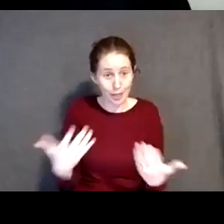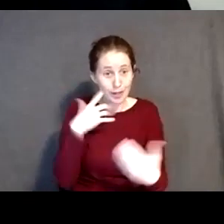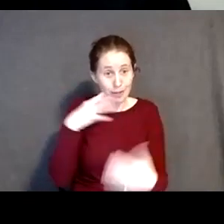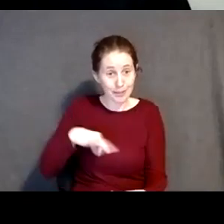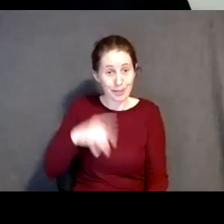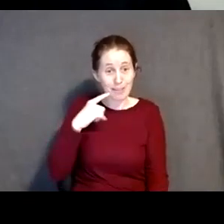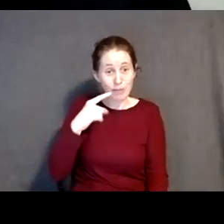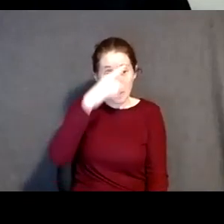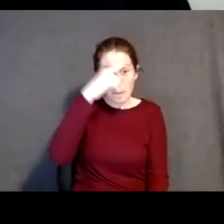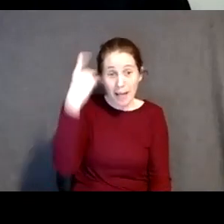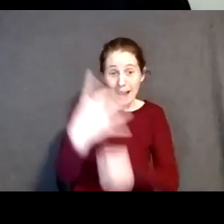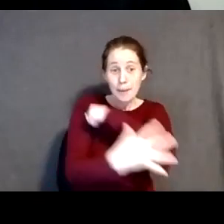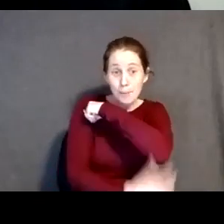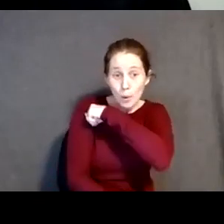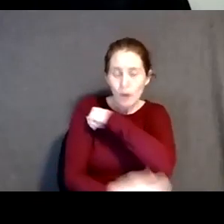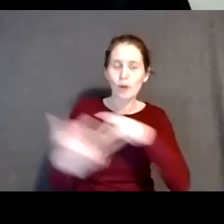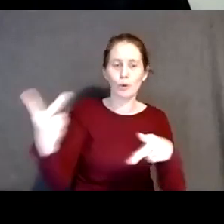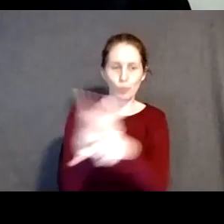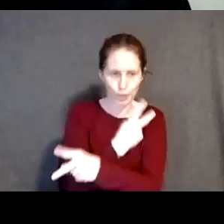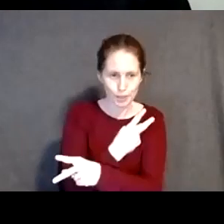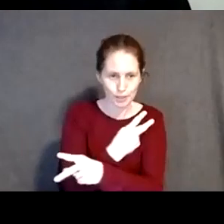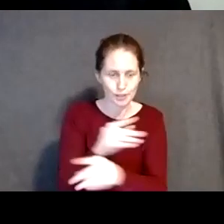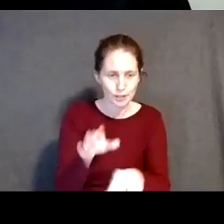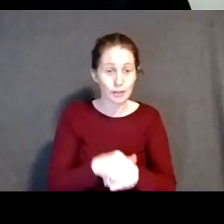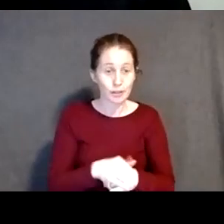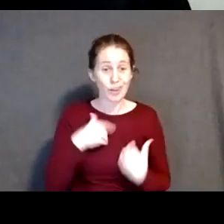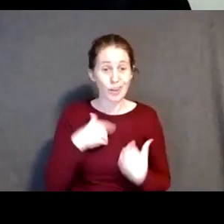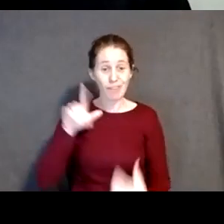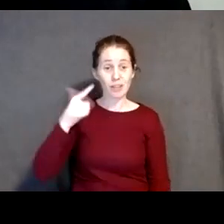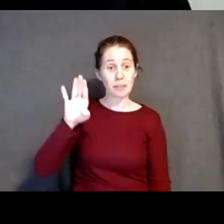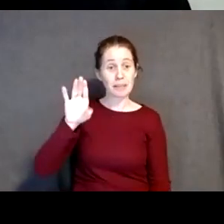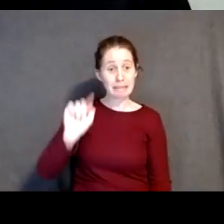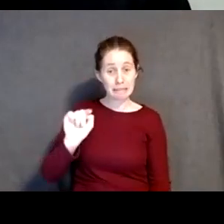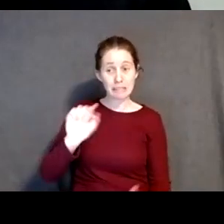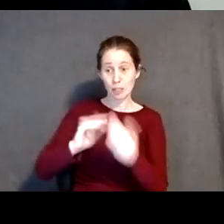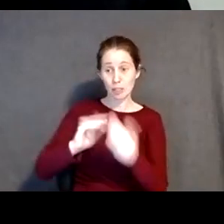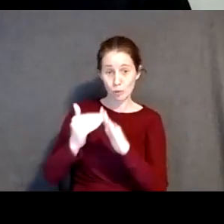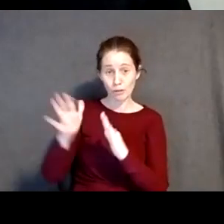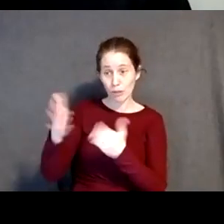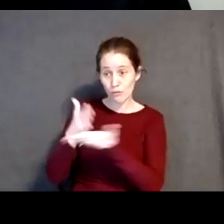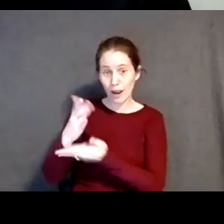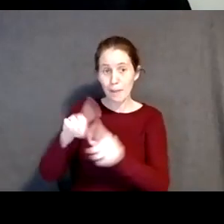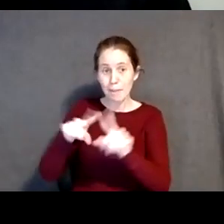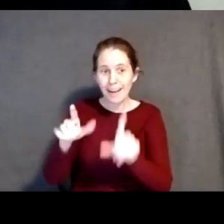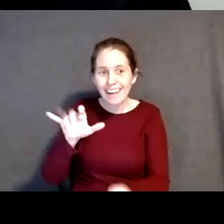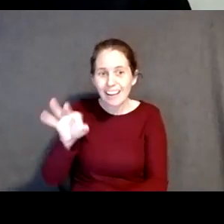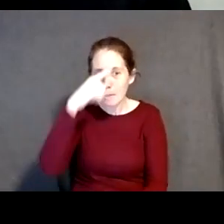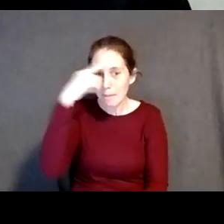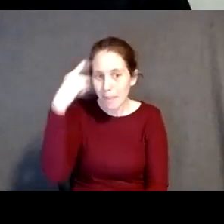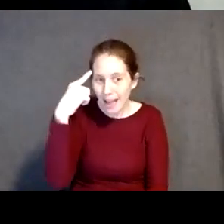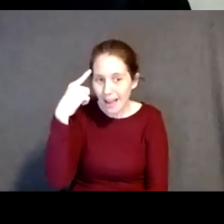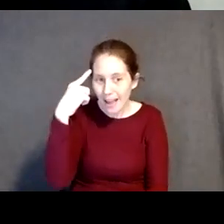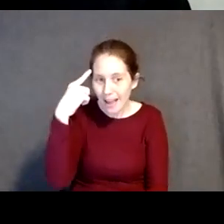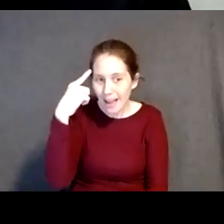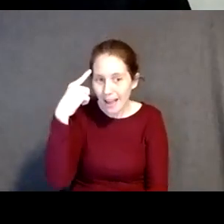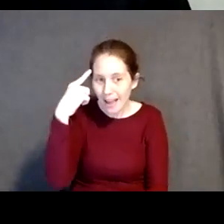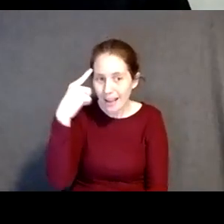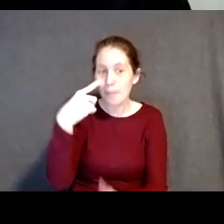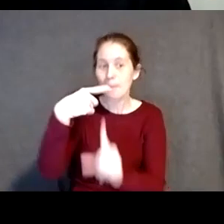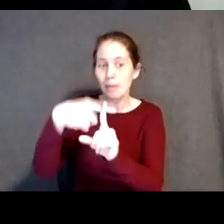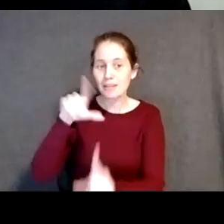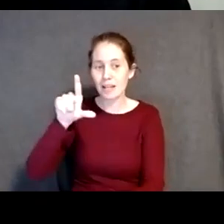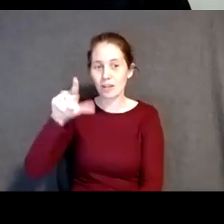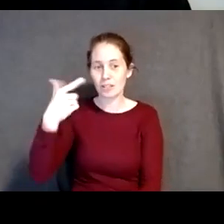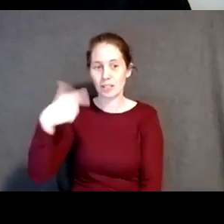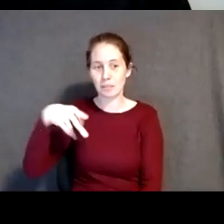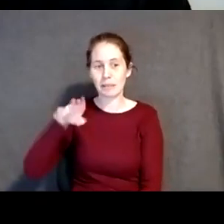an issue with the LGBT community and their rights, but if you're Black and you're LGBT, it's worse. We do have